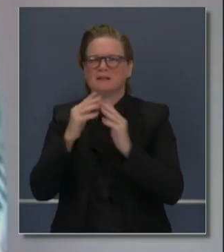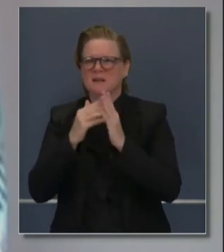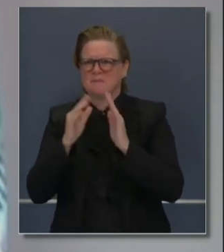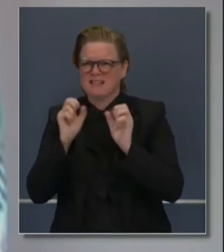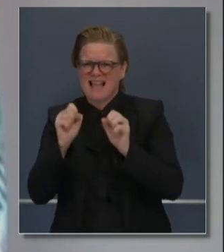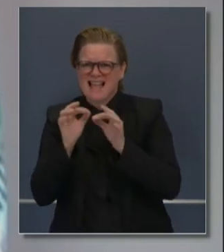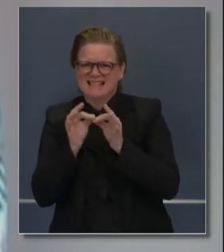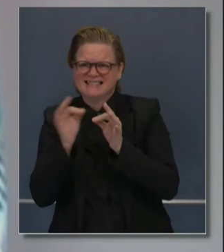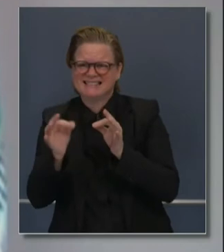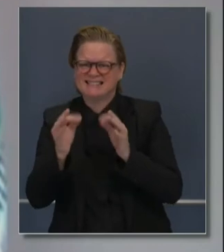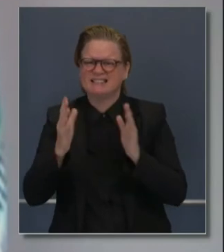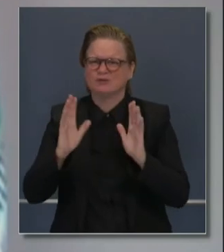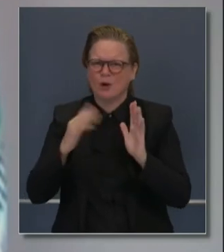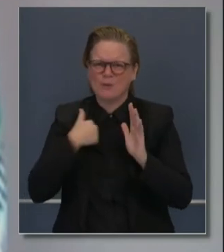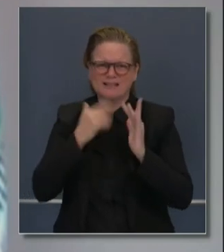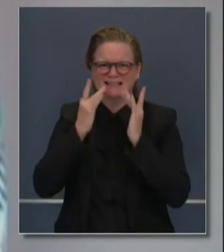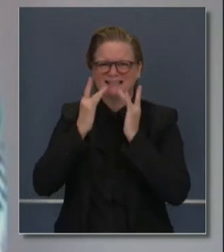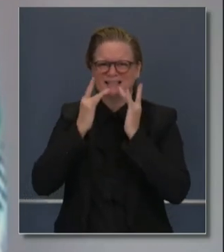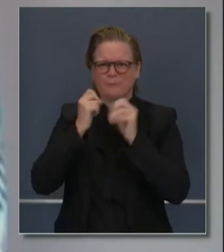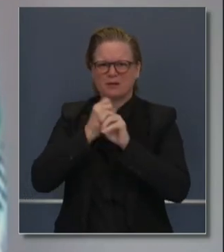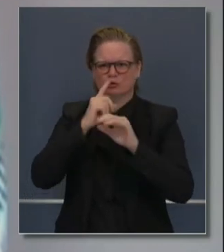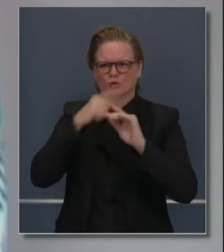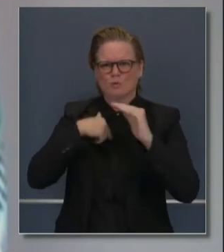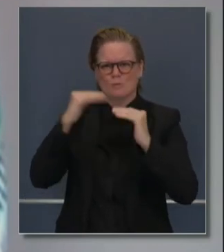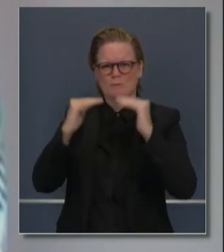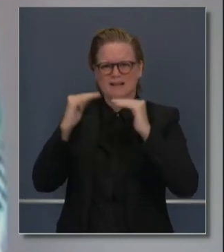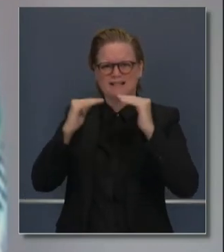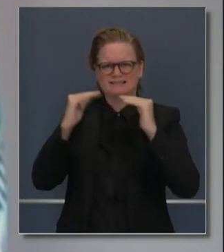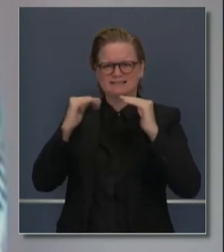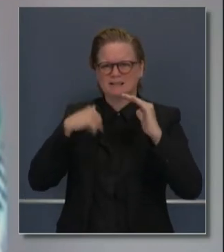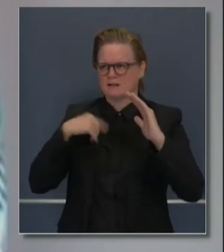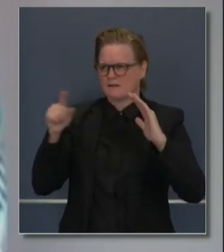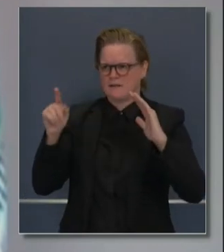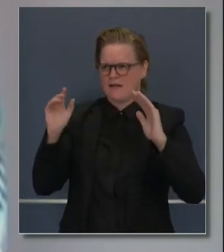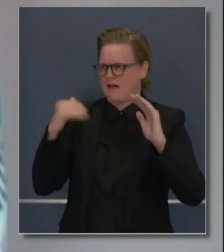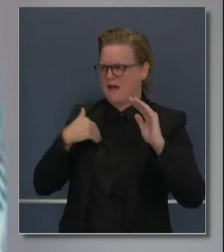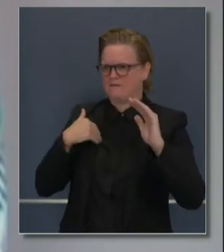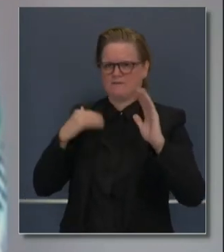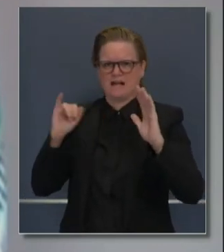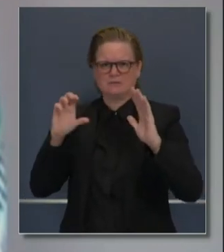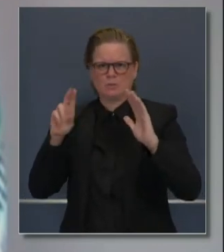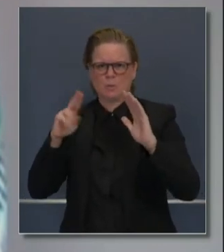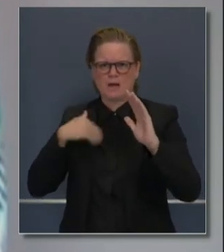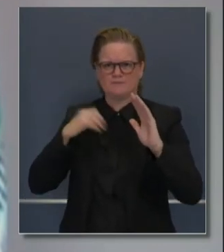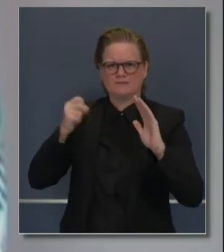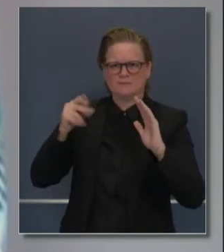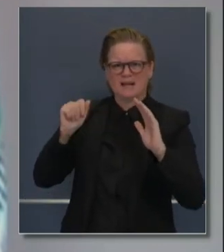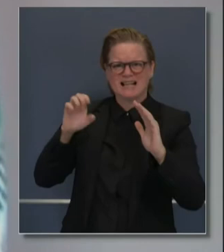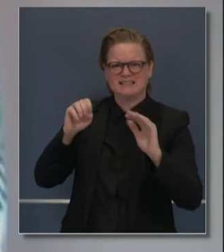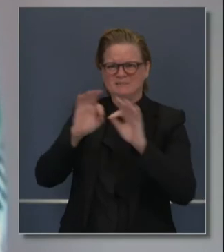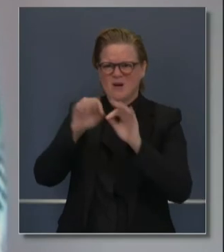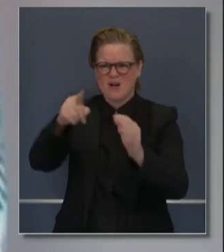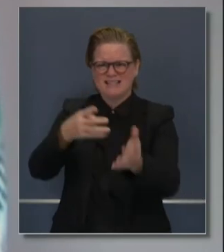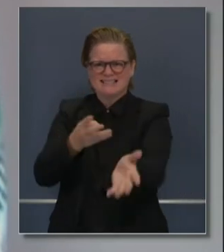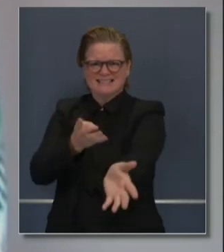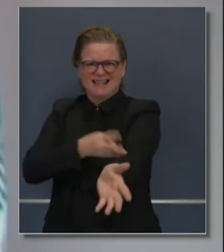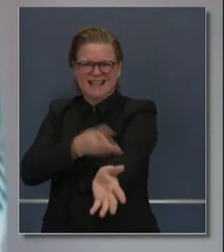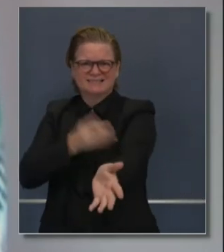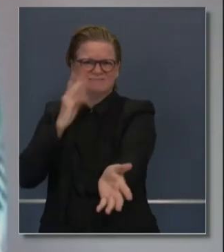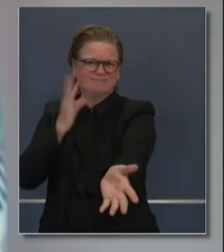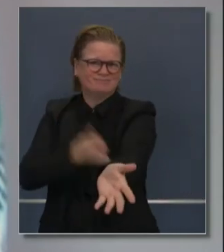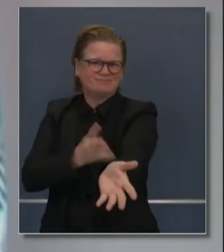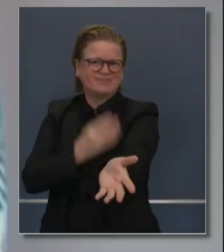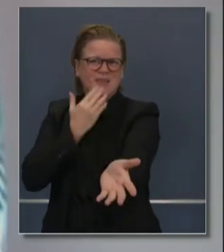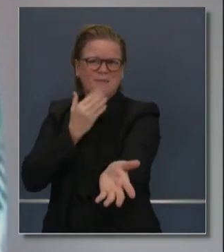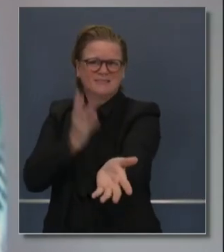6 months. Some of these are very important procedures, things like inserting dialysis catheters, heart valve replacements,